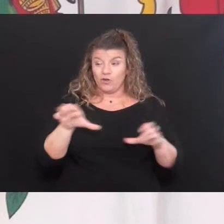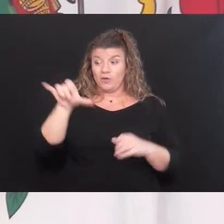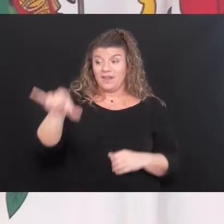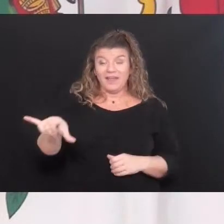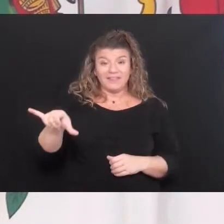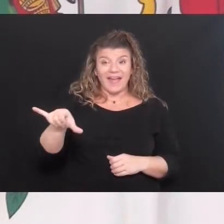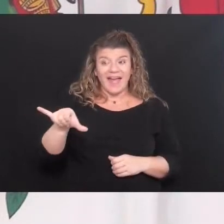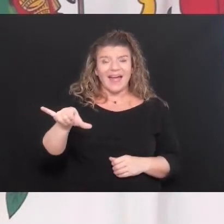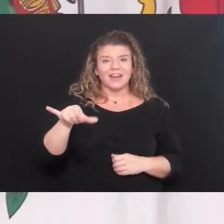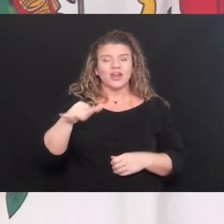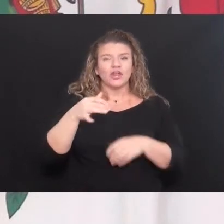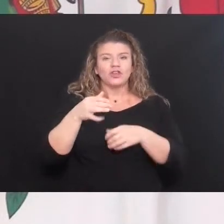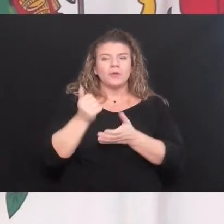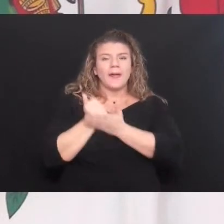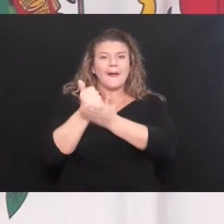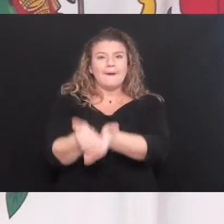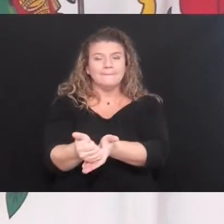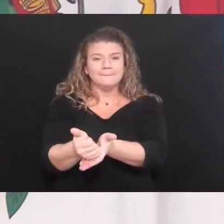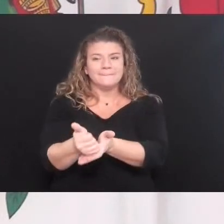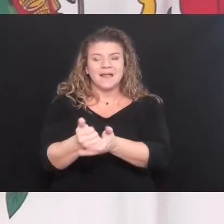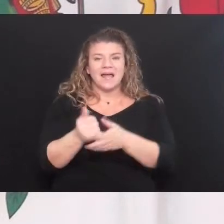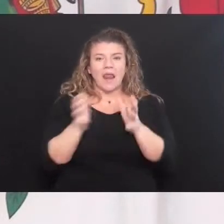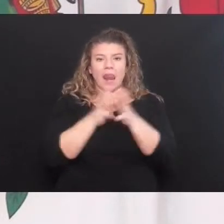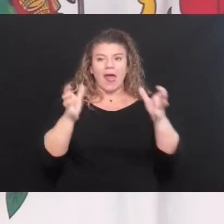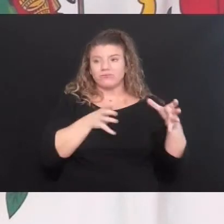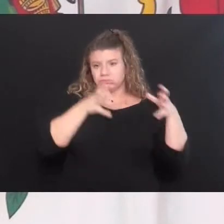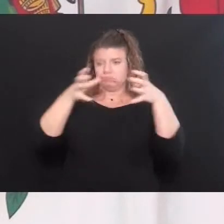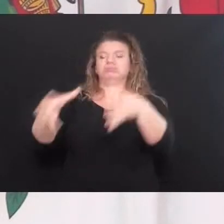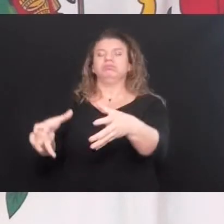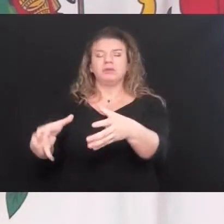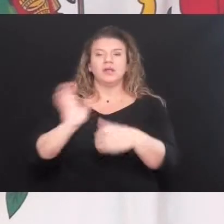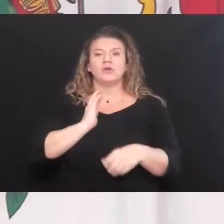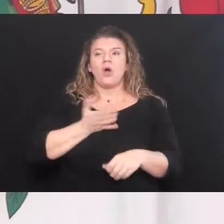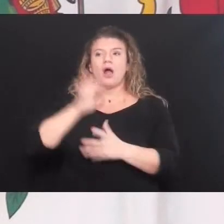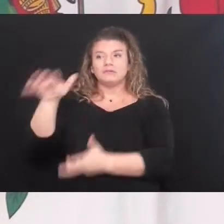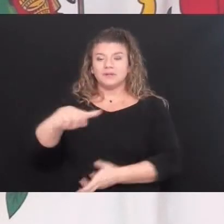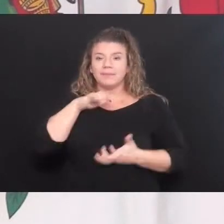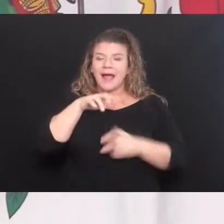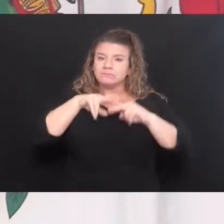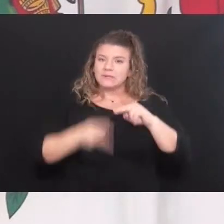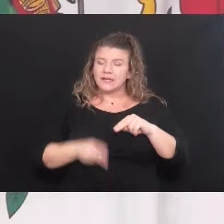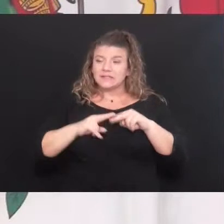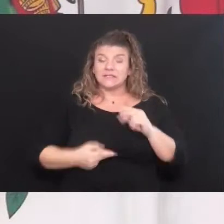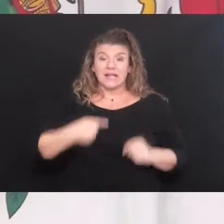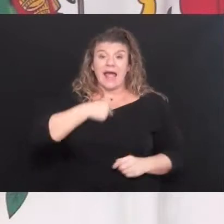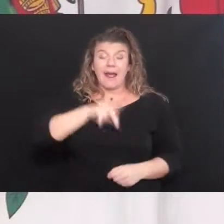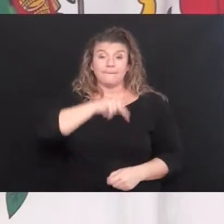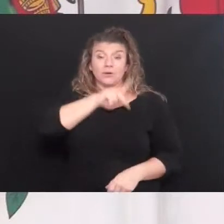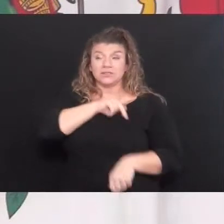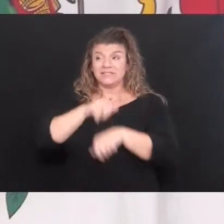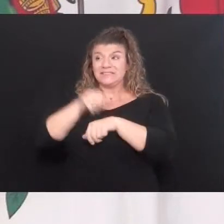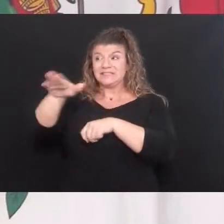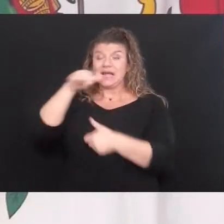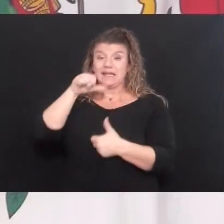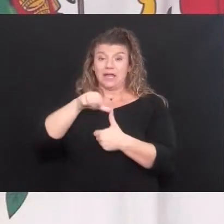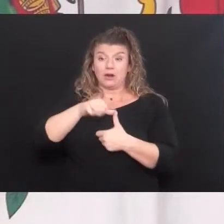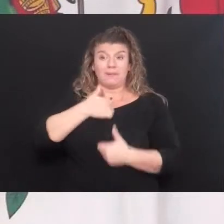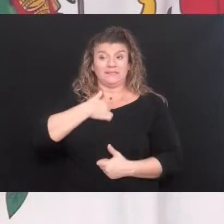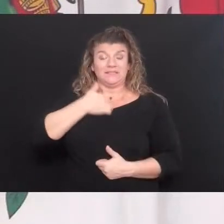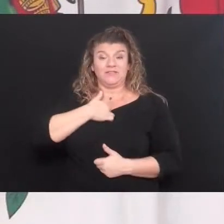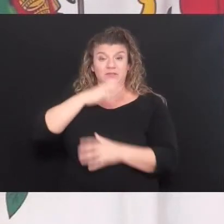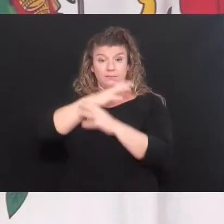run on the bank and the supply dropped off. And so I personally have sent a letter to the president myself